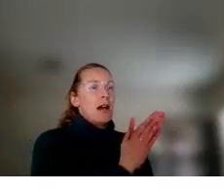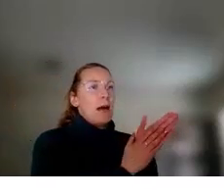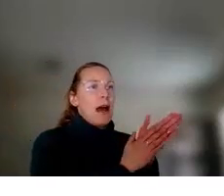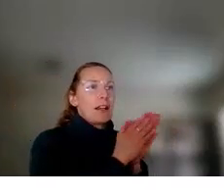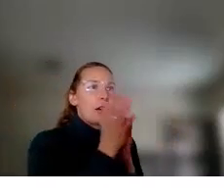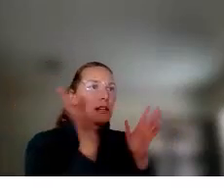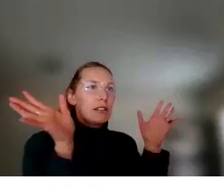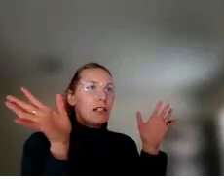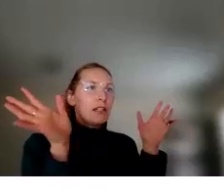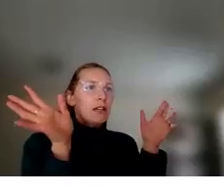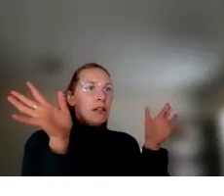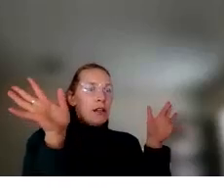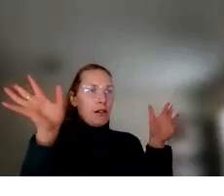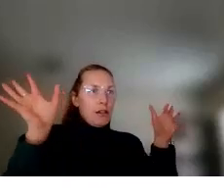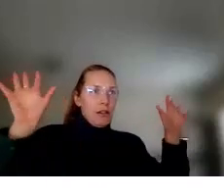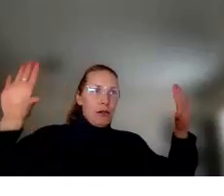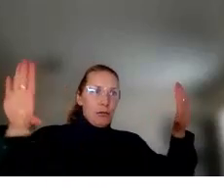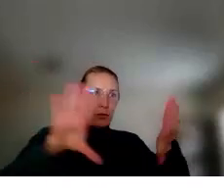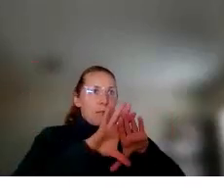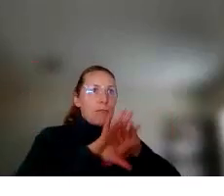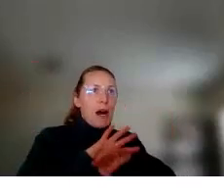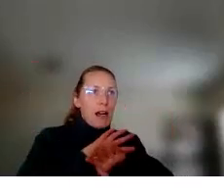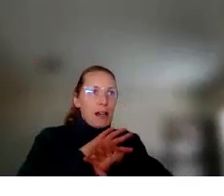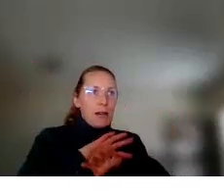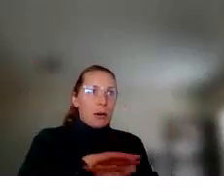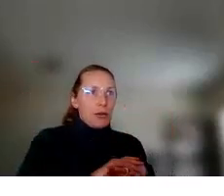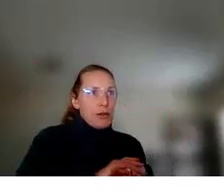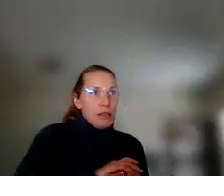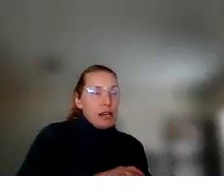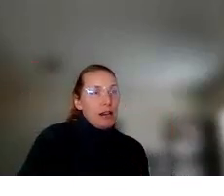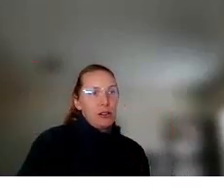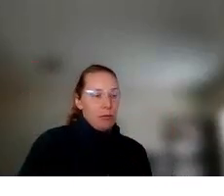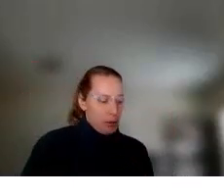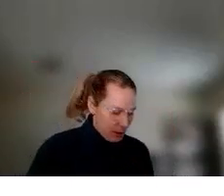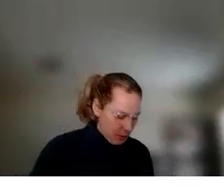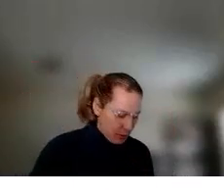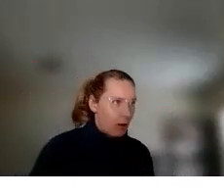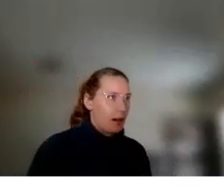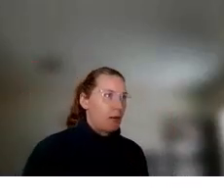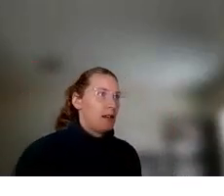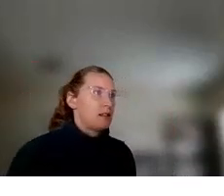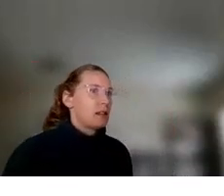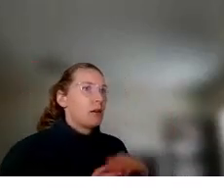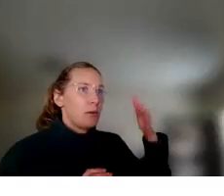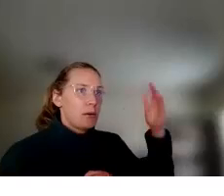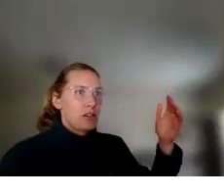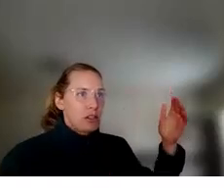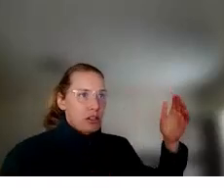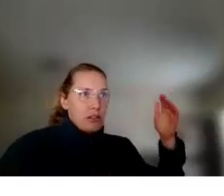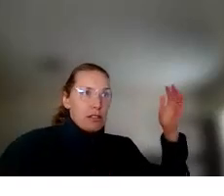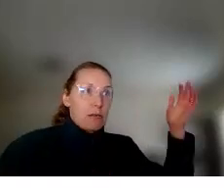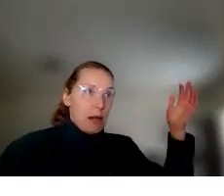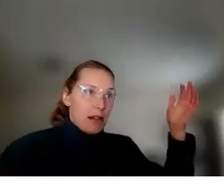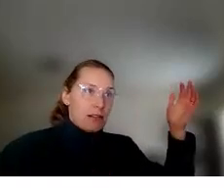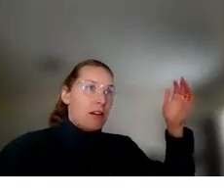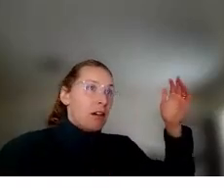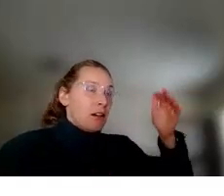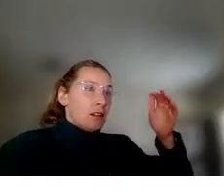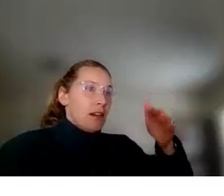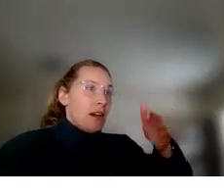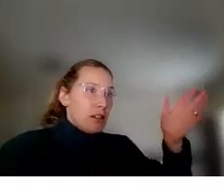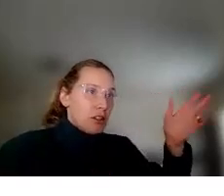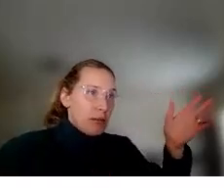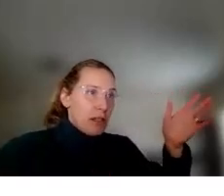to accurately combine both of these eligibility requirements, we made sure to